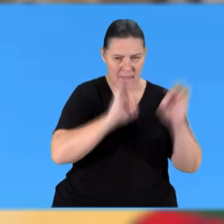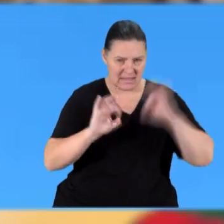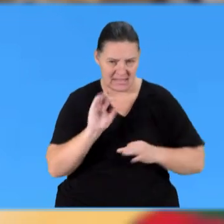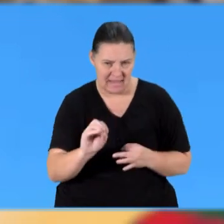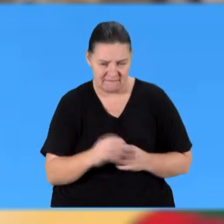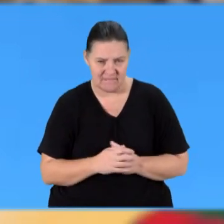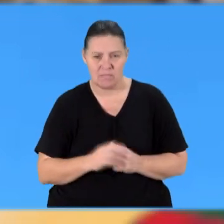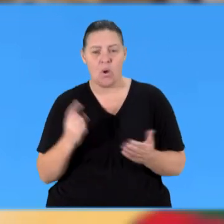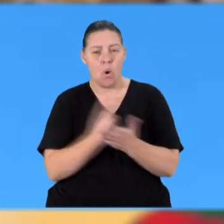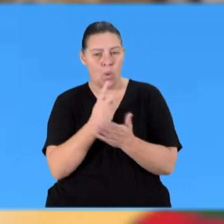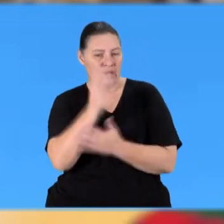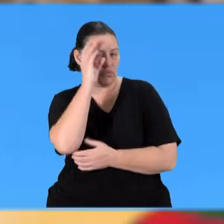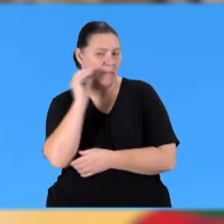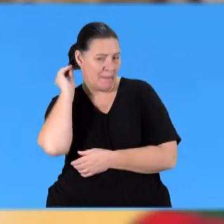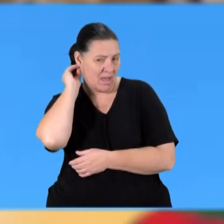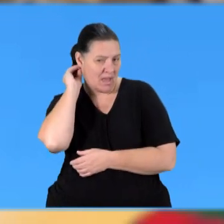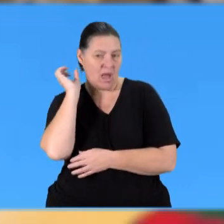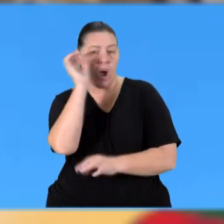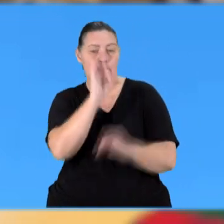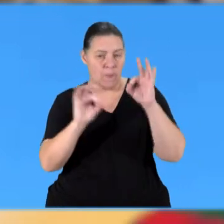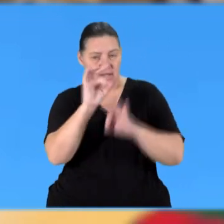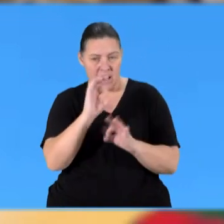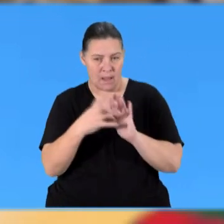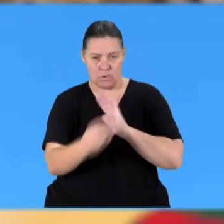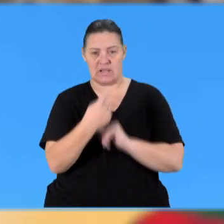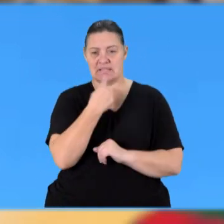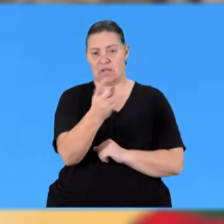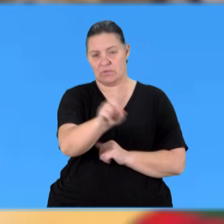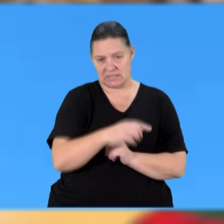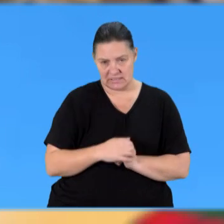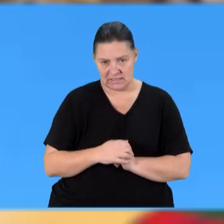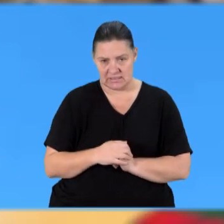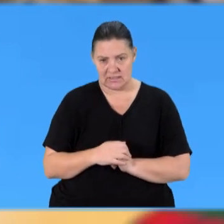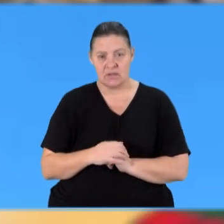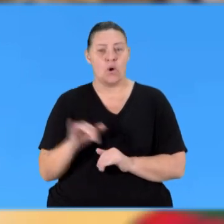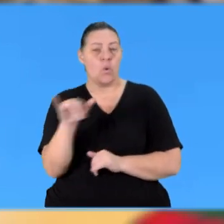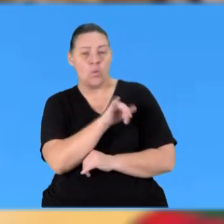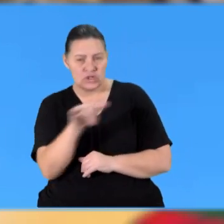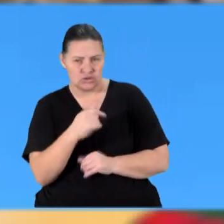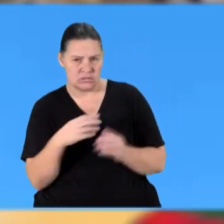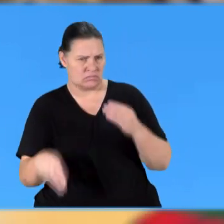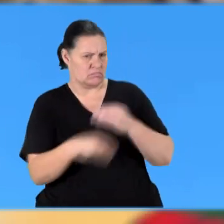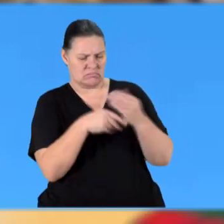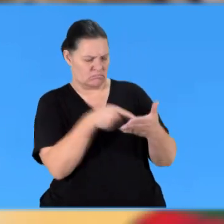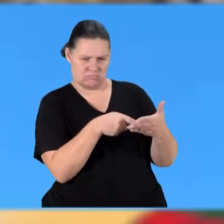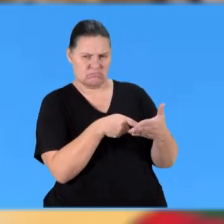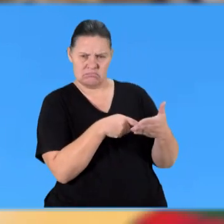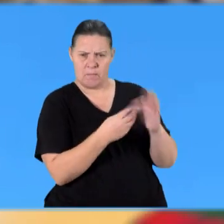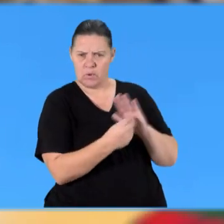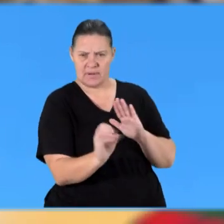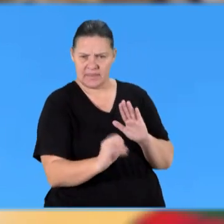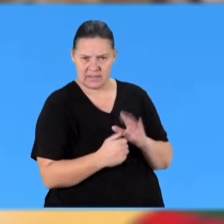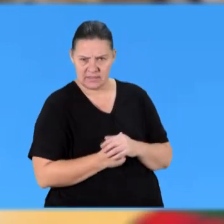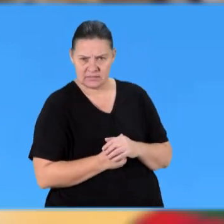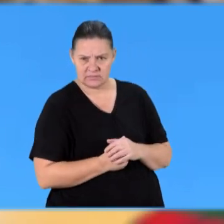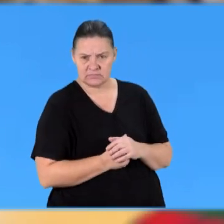are spaces between the particles. So we always need to remember what the particle model always says. Now here, which one is not mentioned